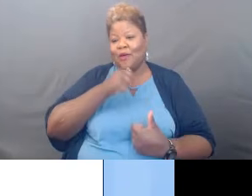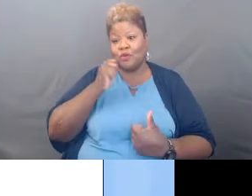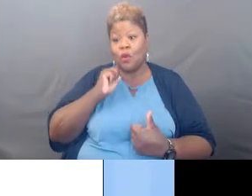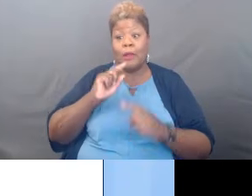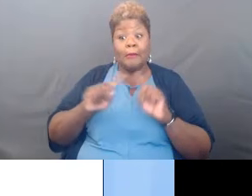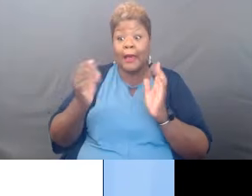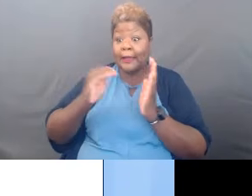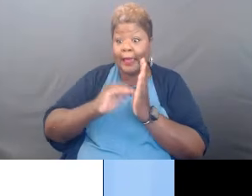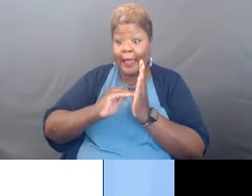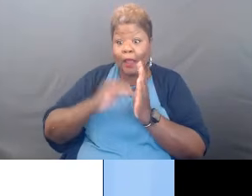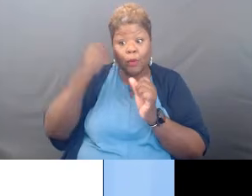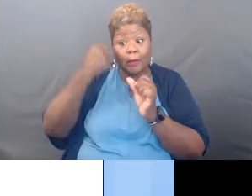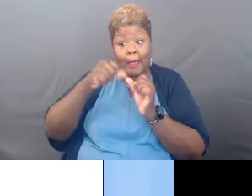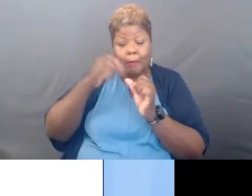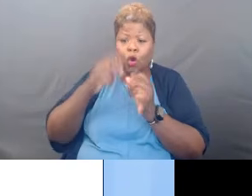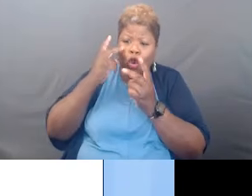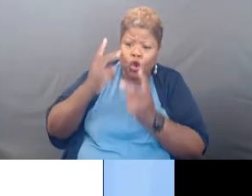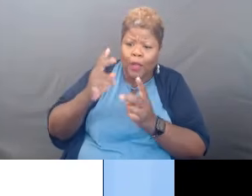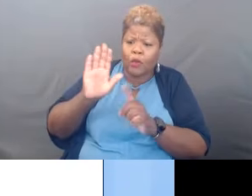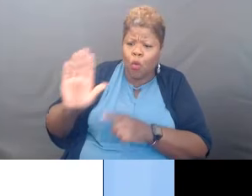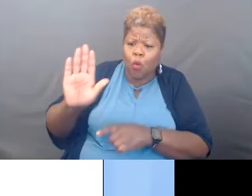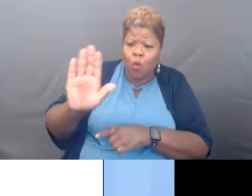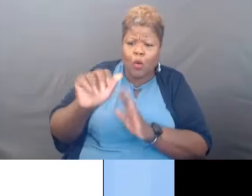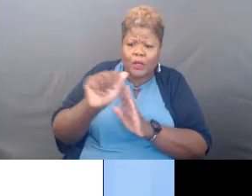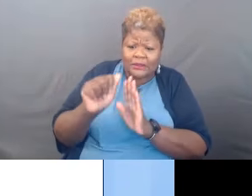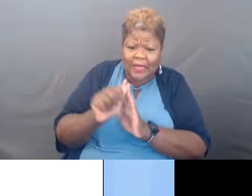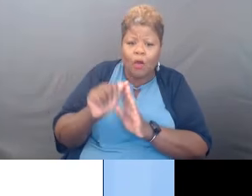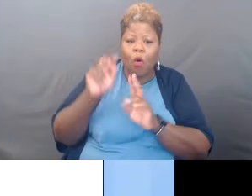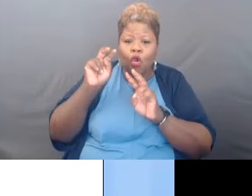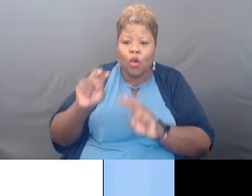again, please visit ohiostableaccount.com